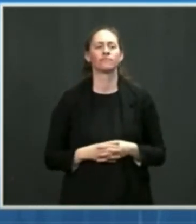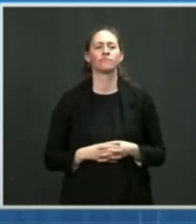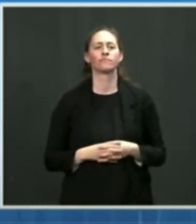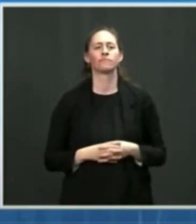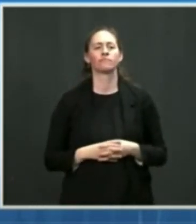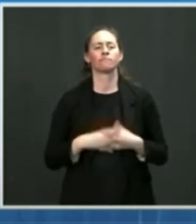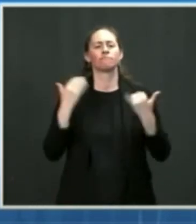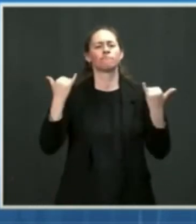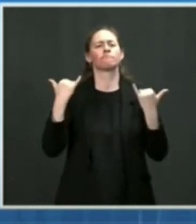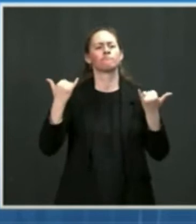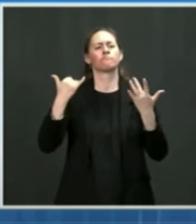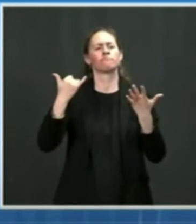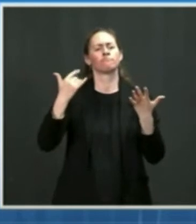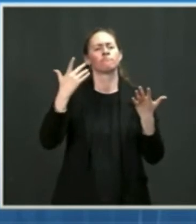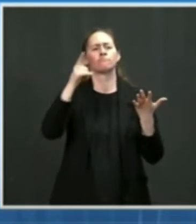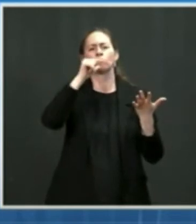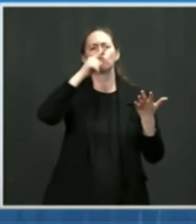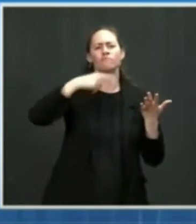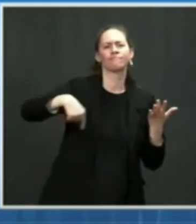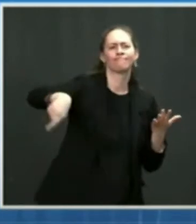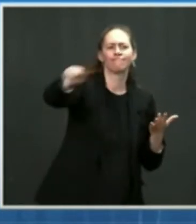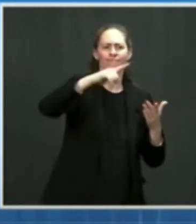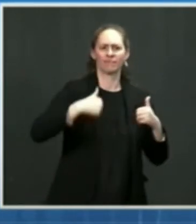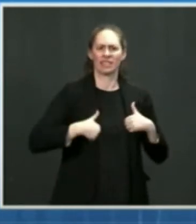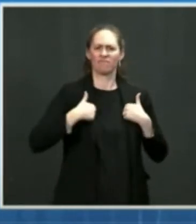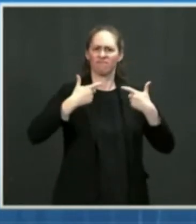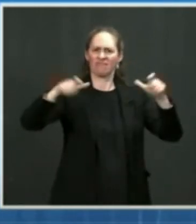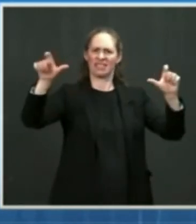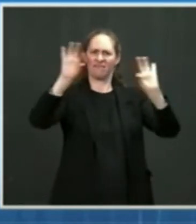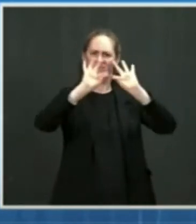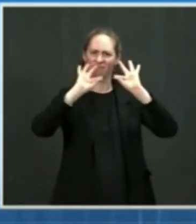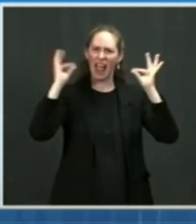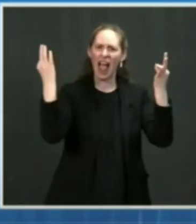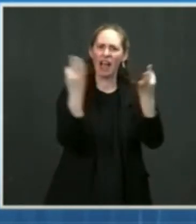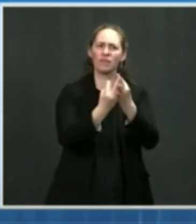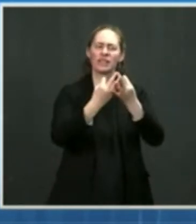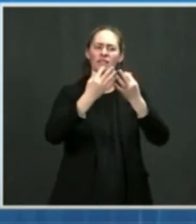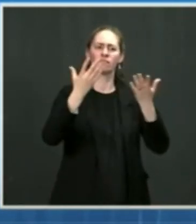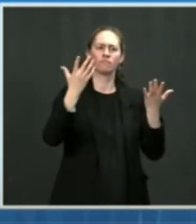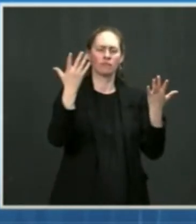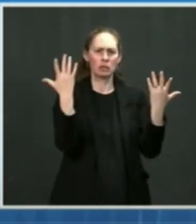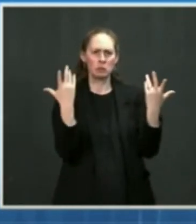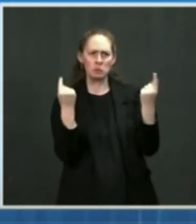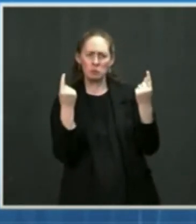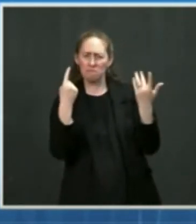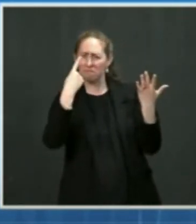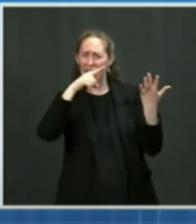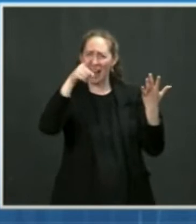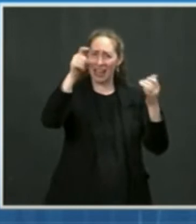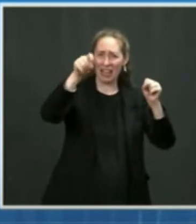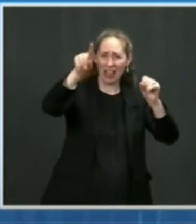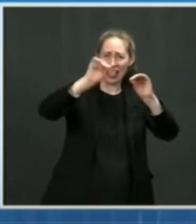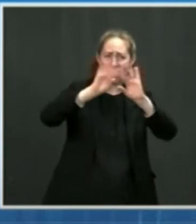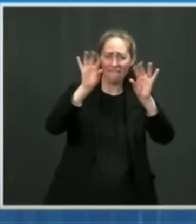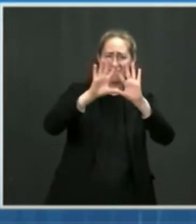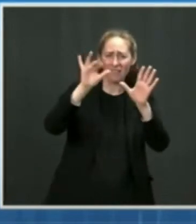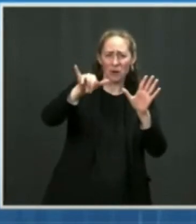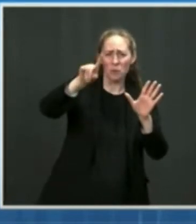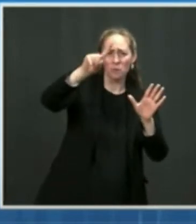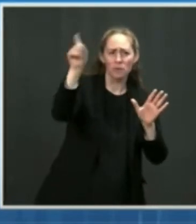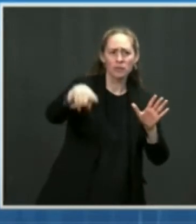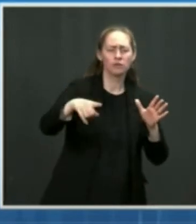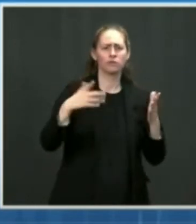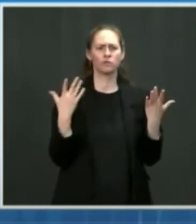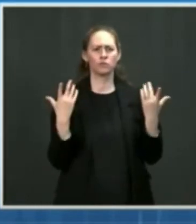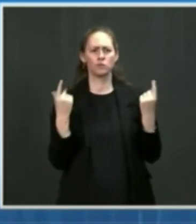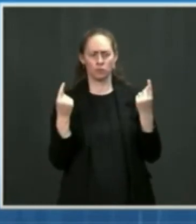wondering, Amisha, if you might clarify that question. Is that in the context of variants, or is that